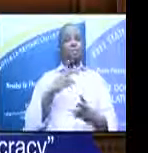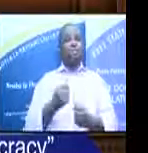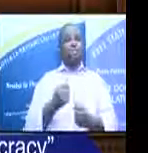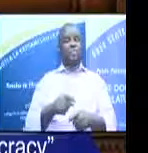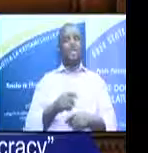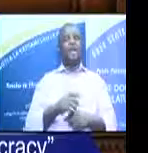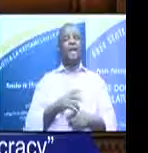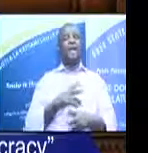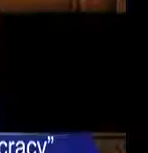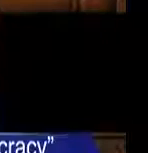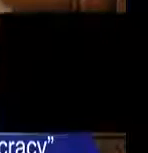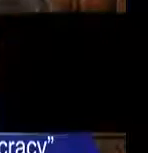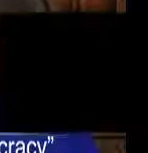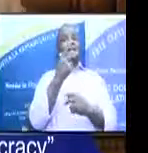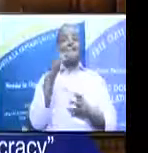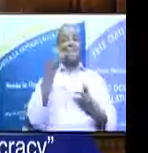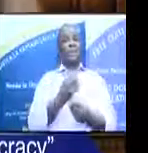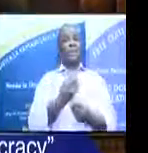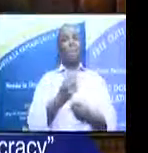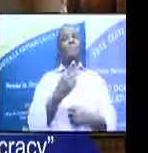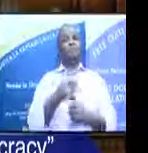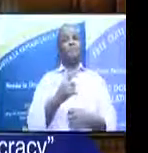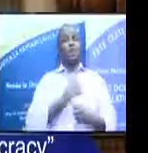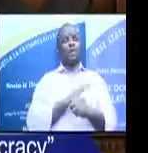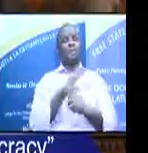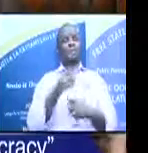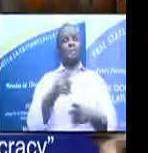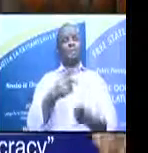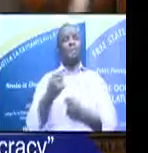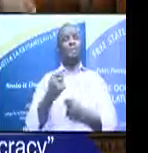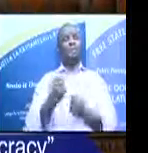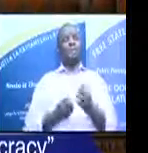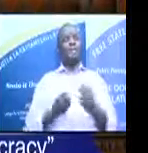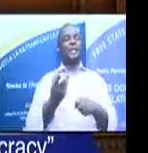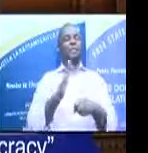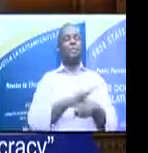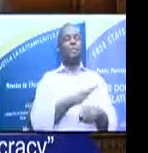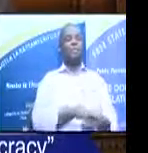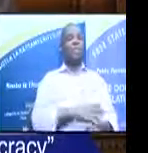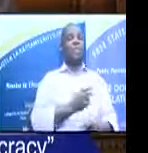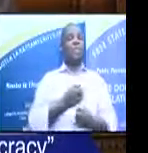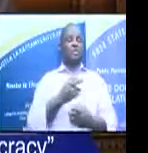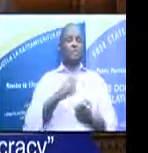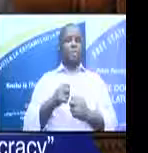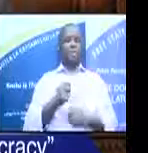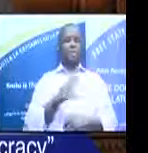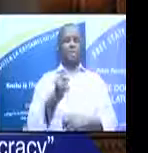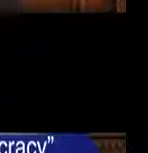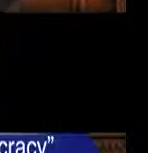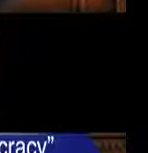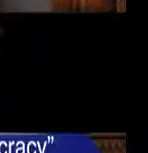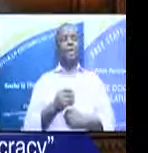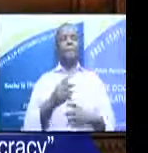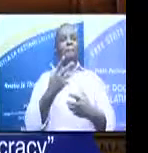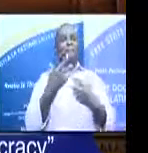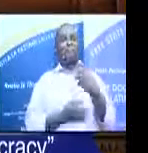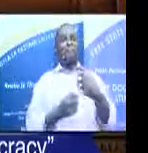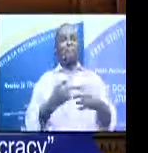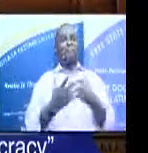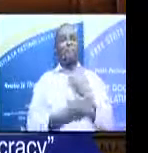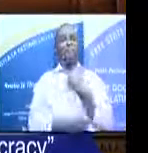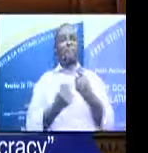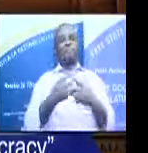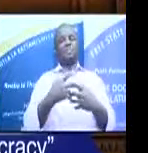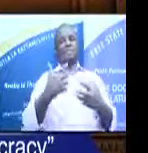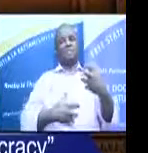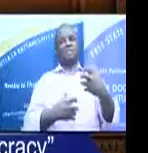financial meltdown, COVID, exacerbated the South African problem, which is poverty and inequality, which assumed, by the way, the